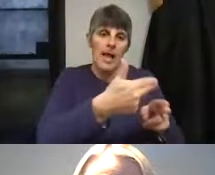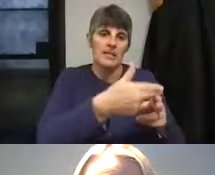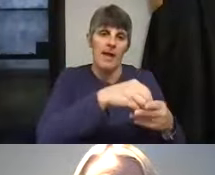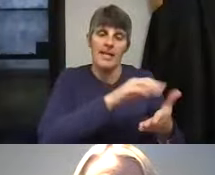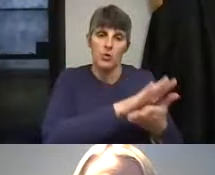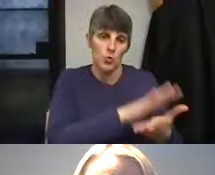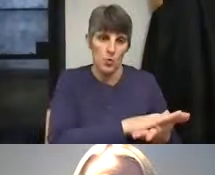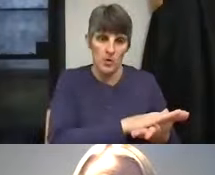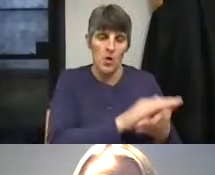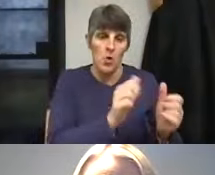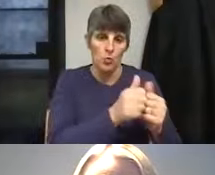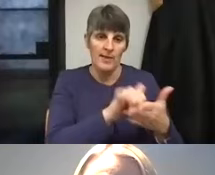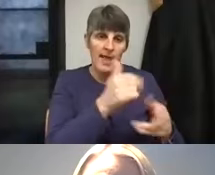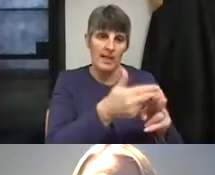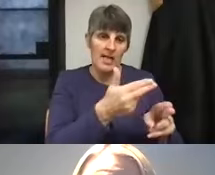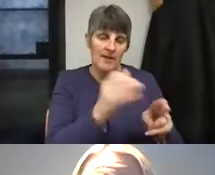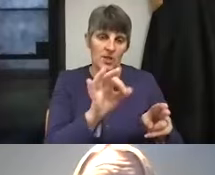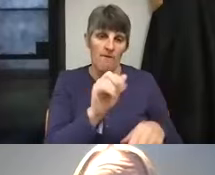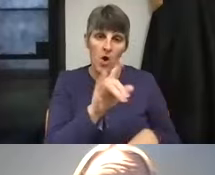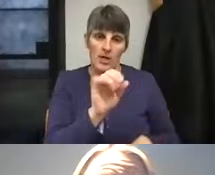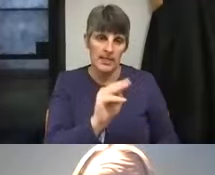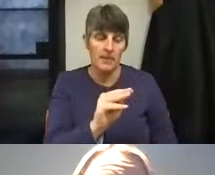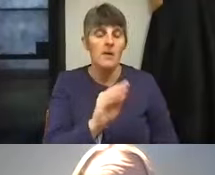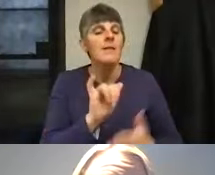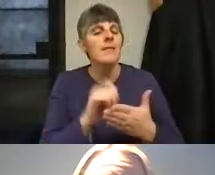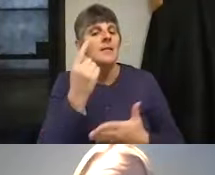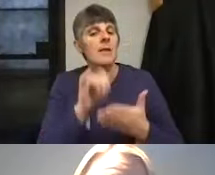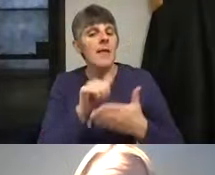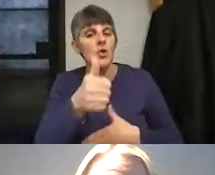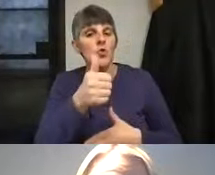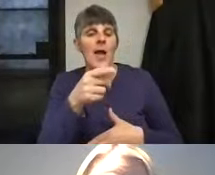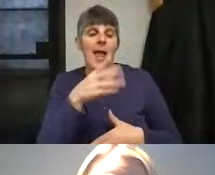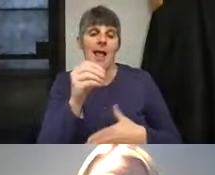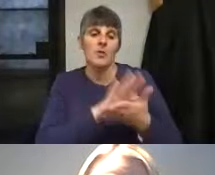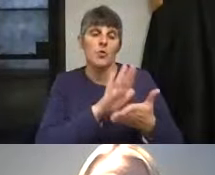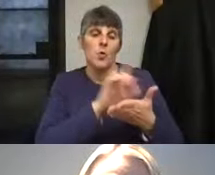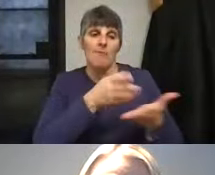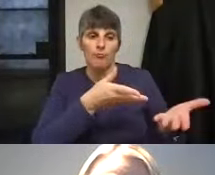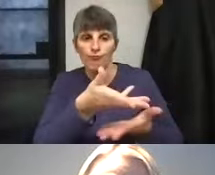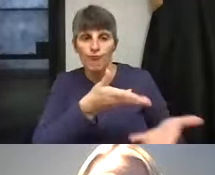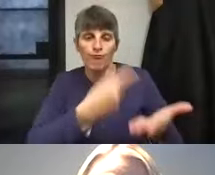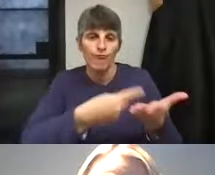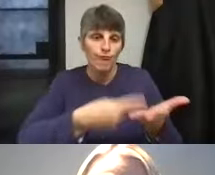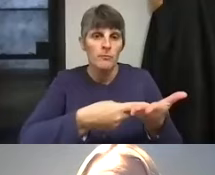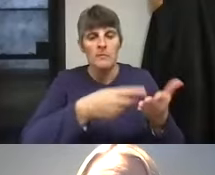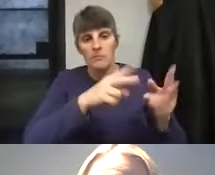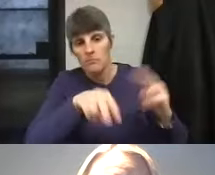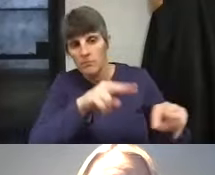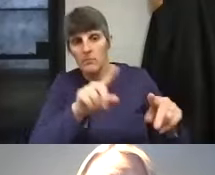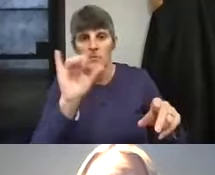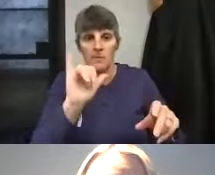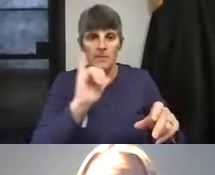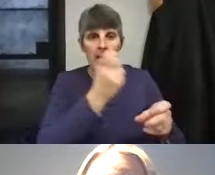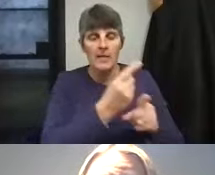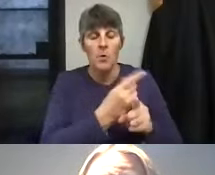school with that classification of autism. That's something that you in the school have to determine to be appropriate.